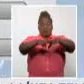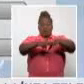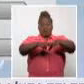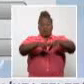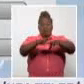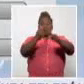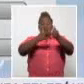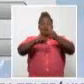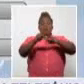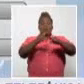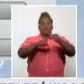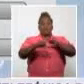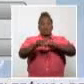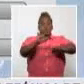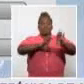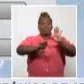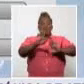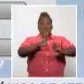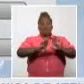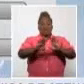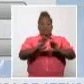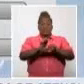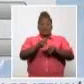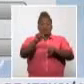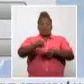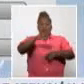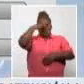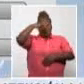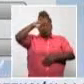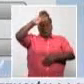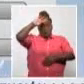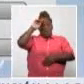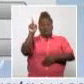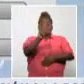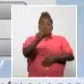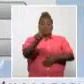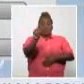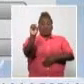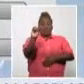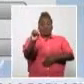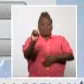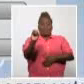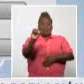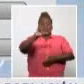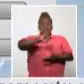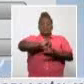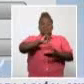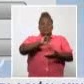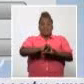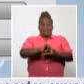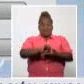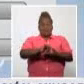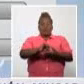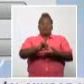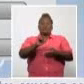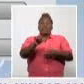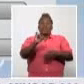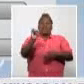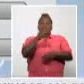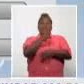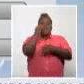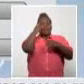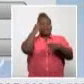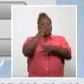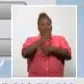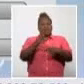1,937 samples, 18 people tested positive. With yesterday's tests, we